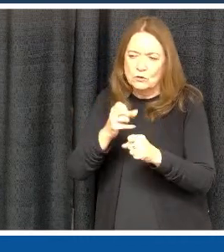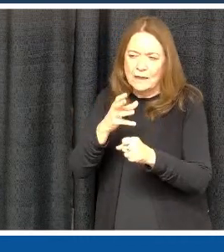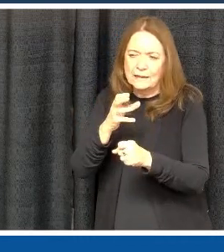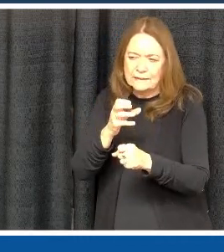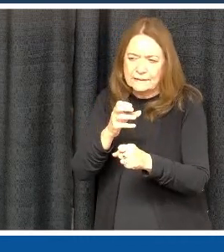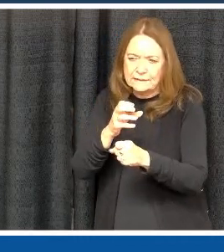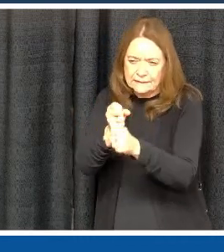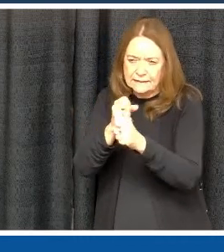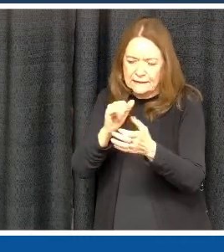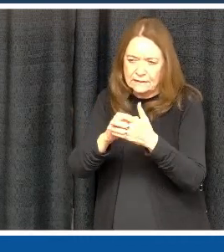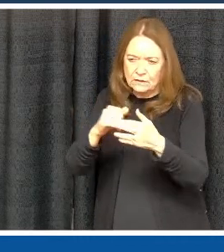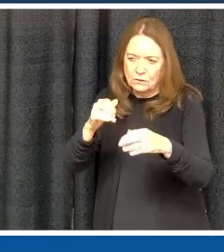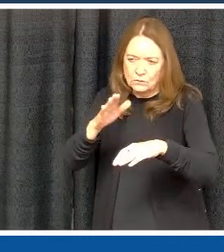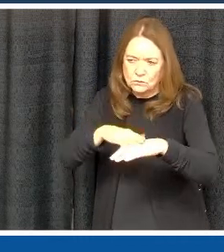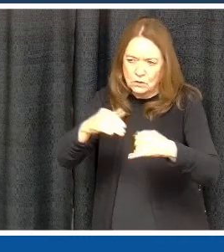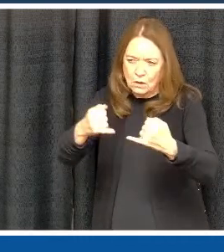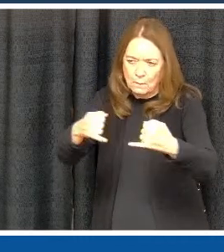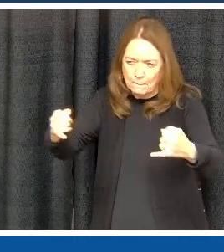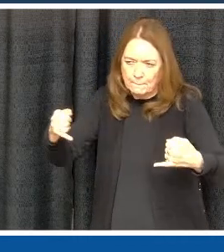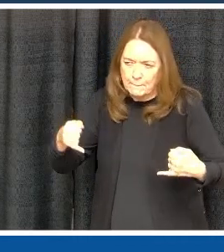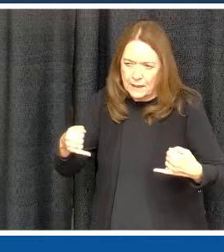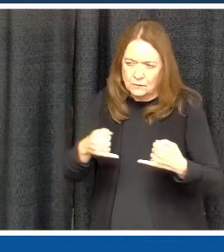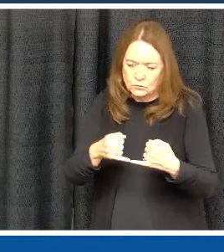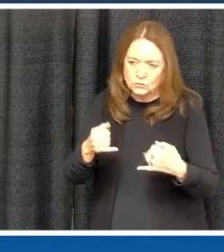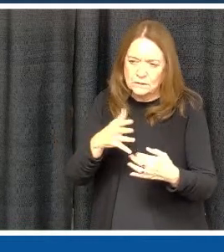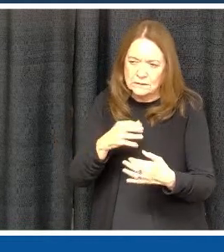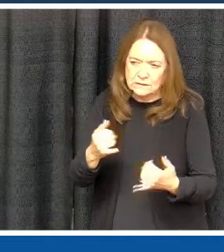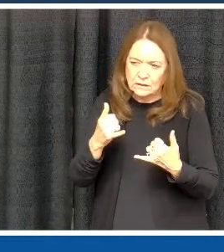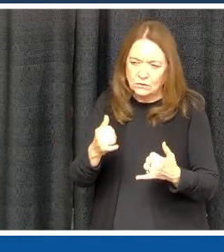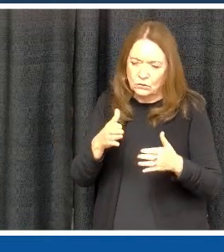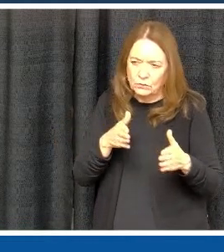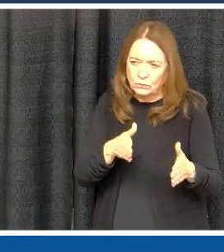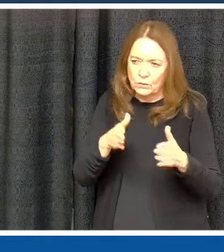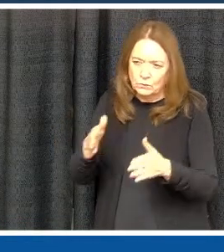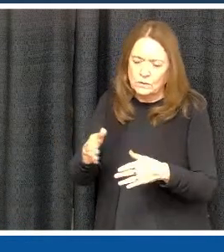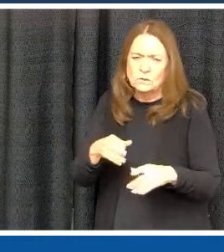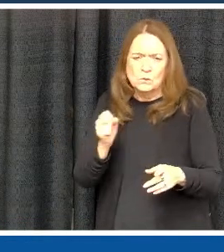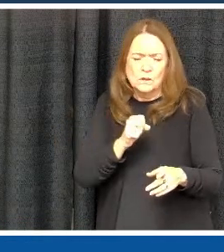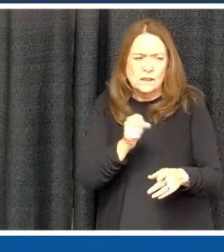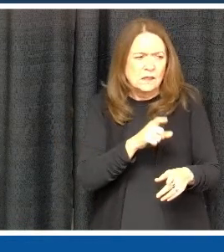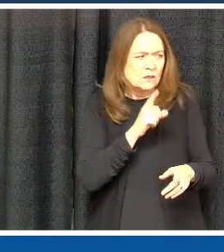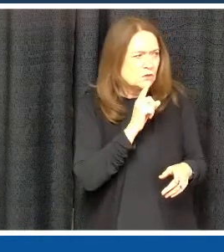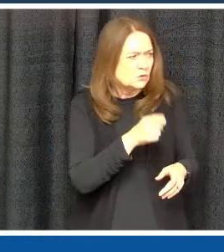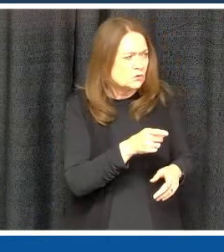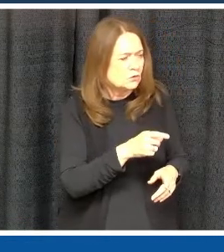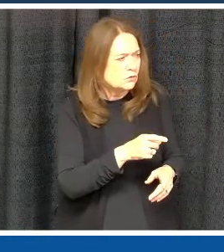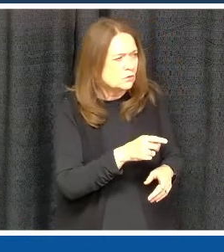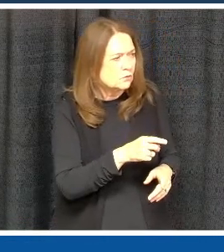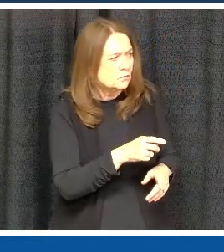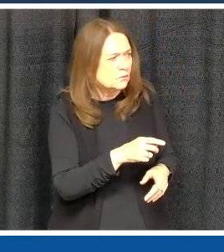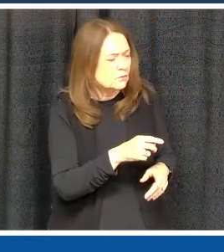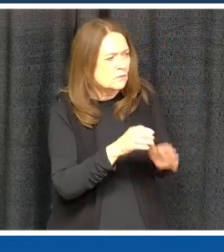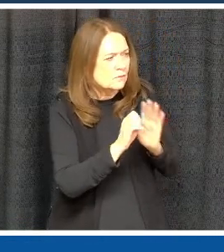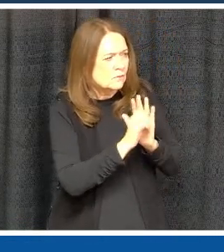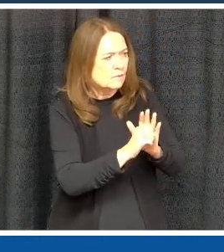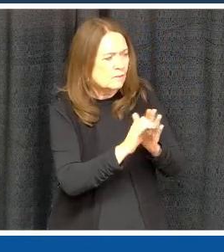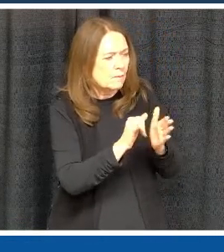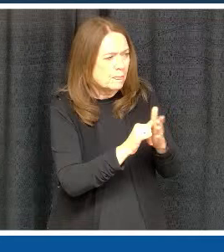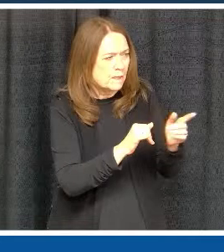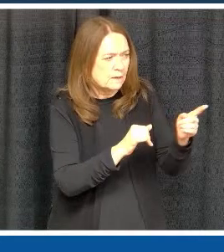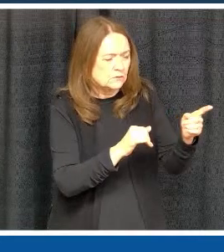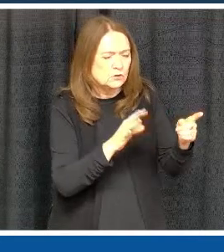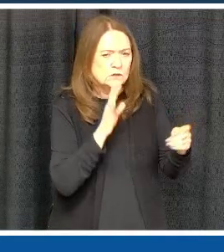the boundaries, not just within, but also along current roadways? Well, sure, we can use the Peterson Lane example that was referenced